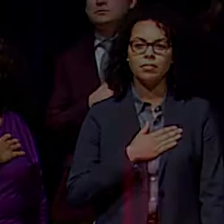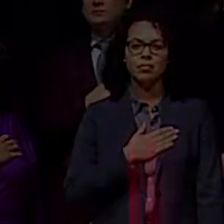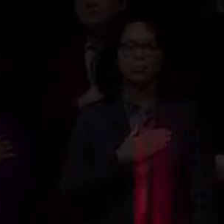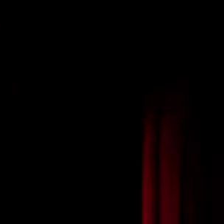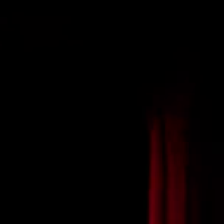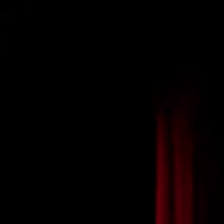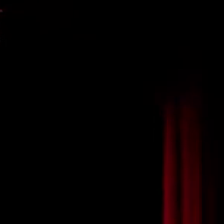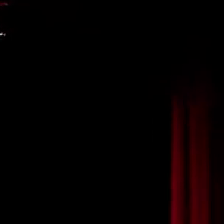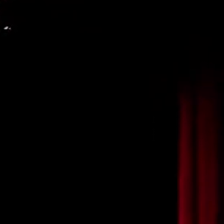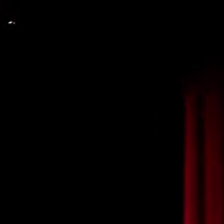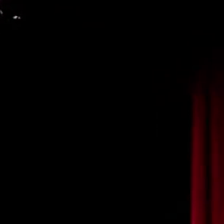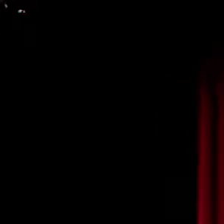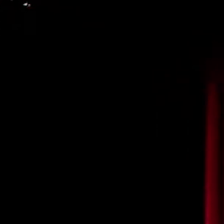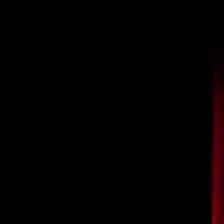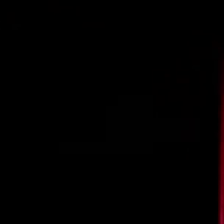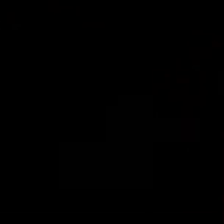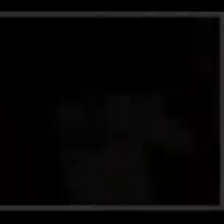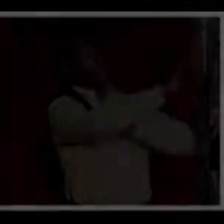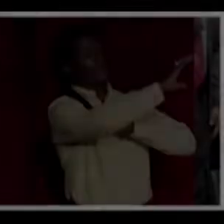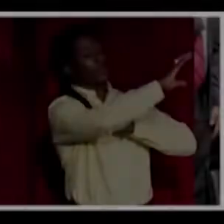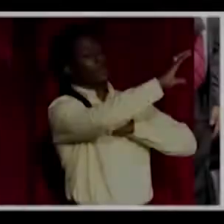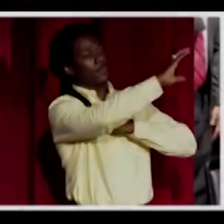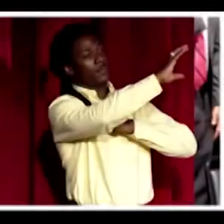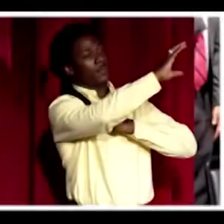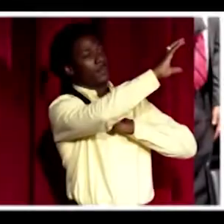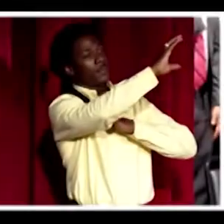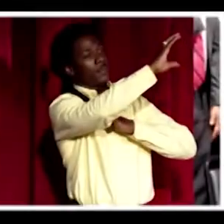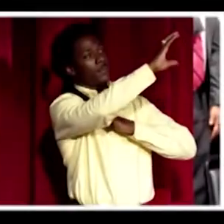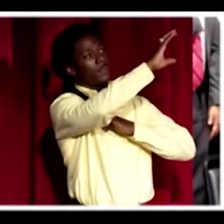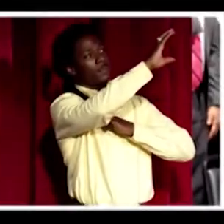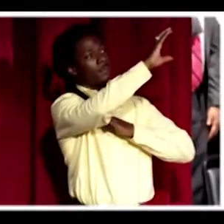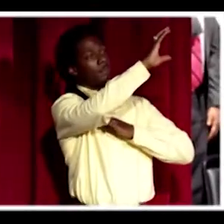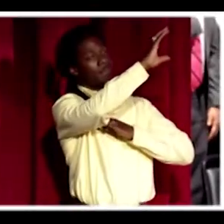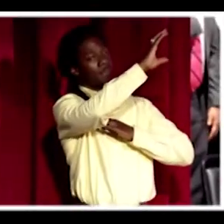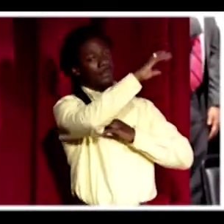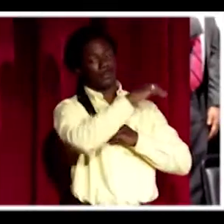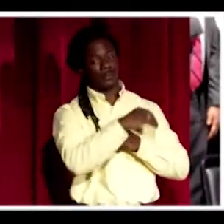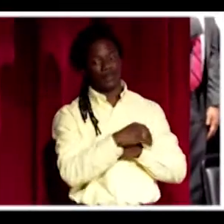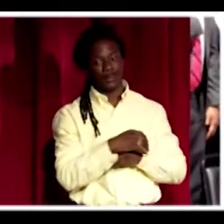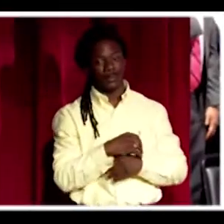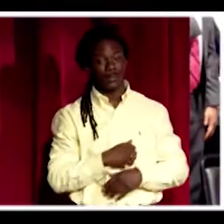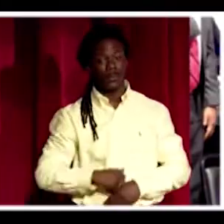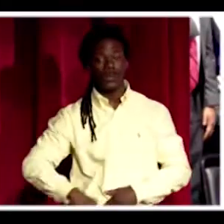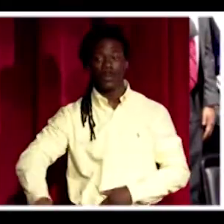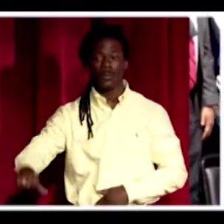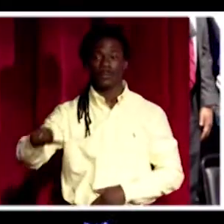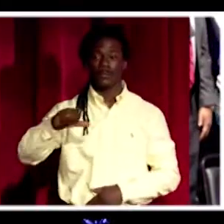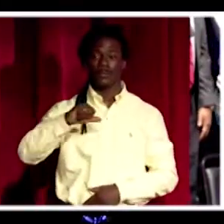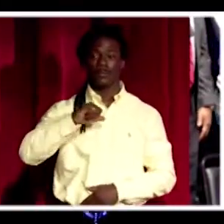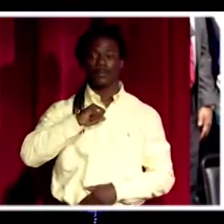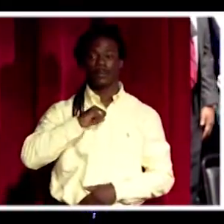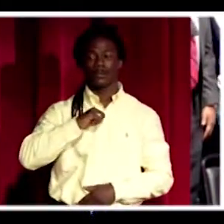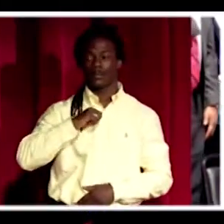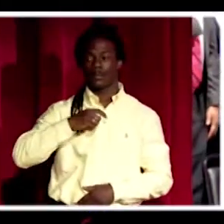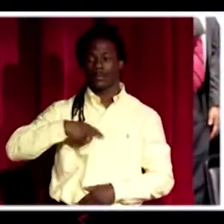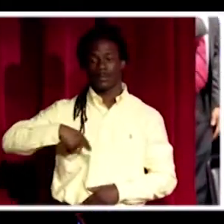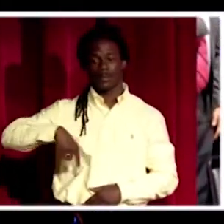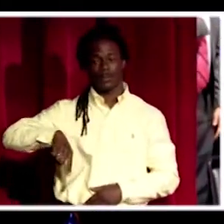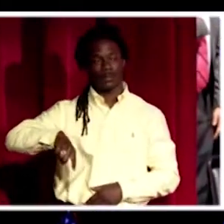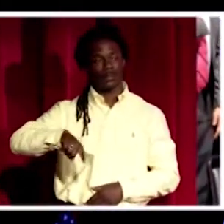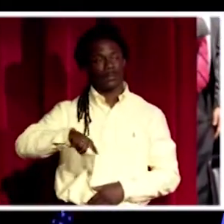the dawn's early light what so proudly